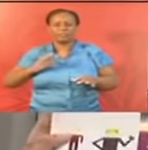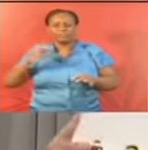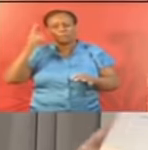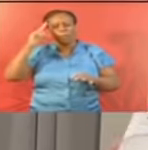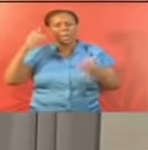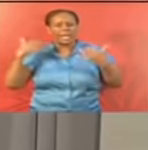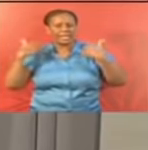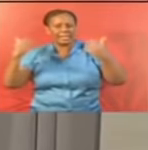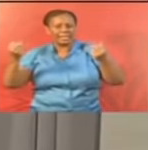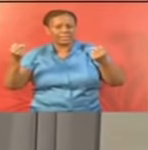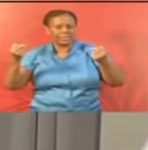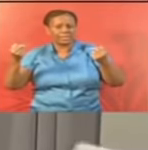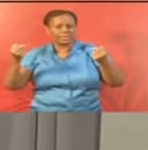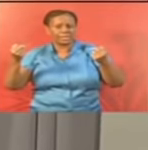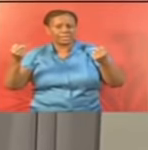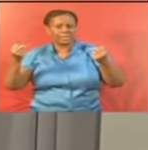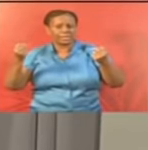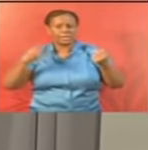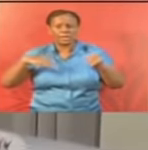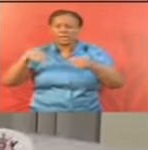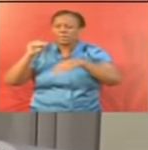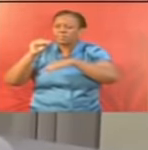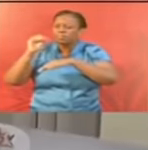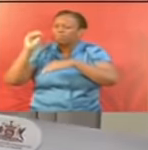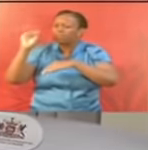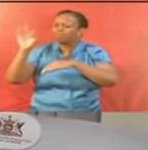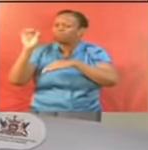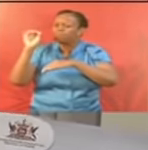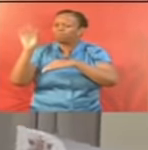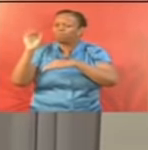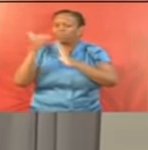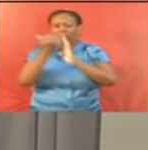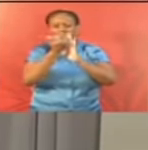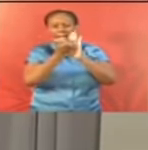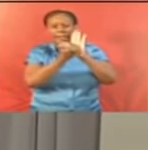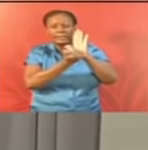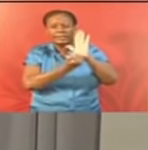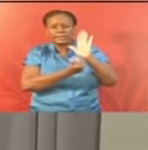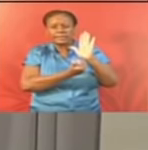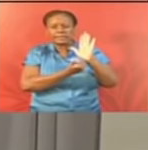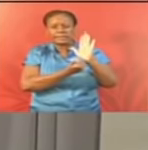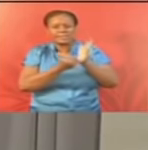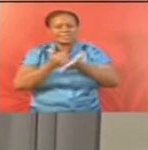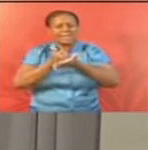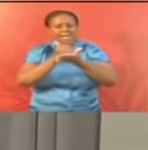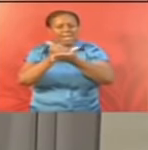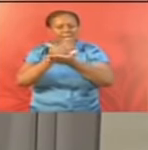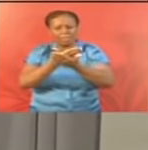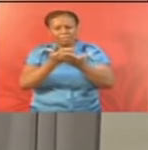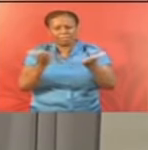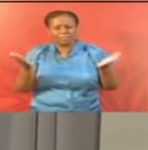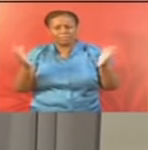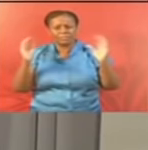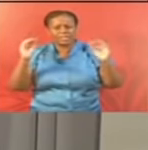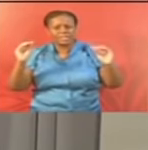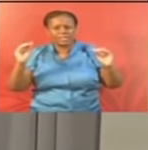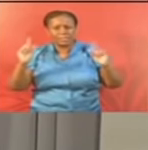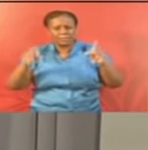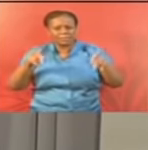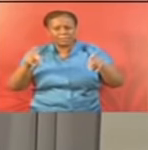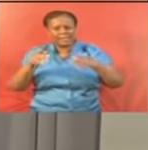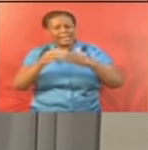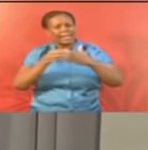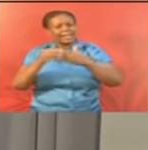guidelines, what is currently, let me get the camera correct, what is currently partially